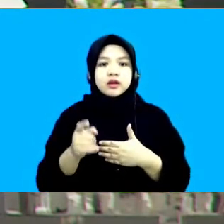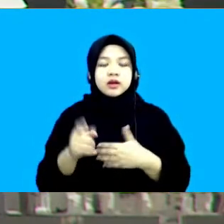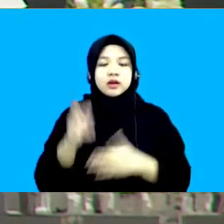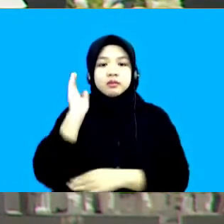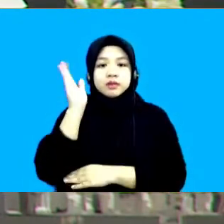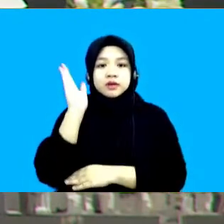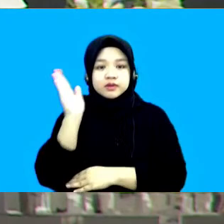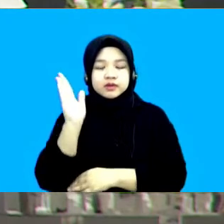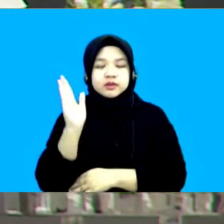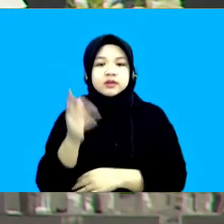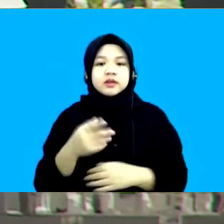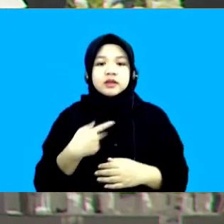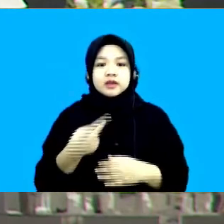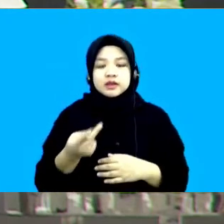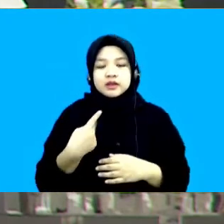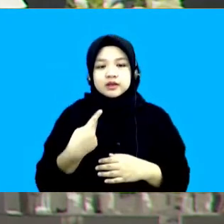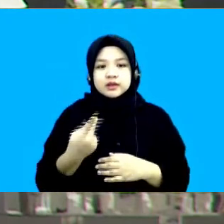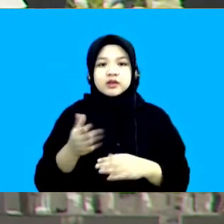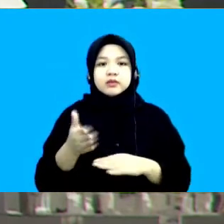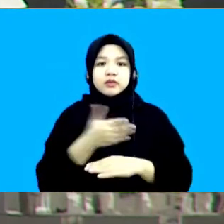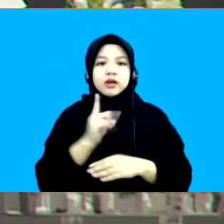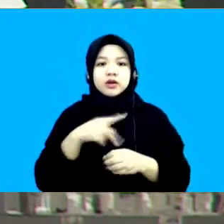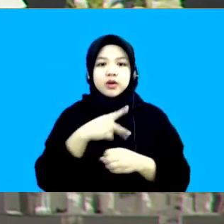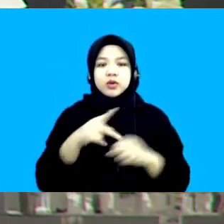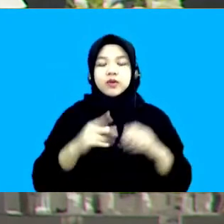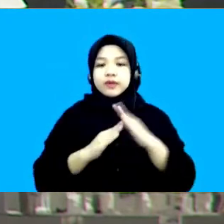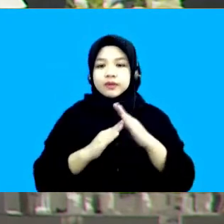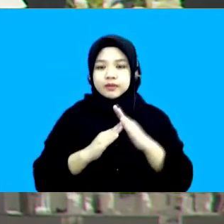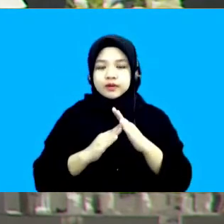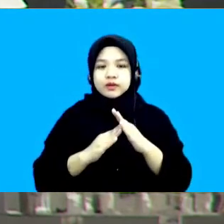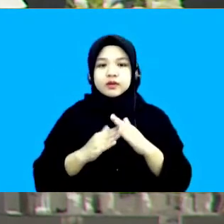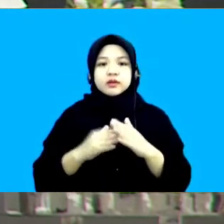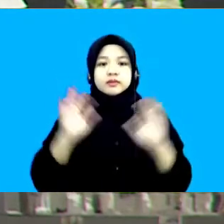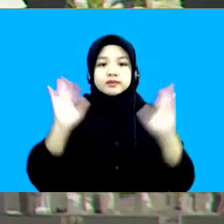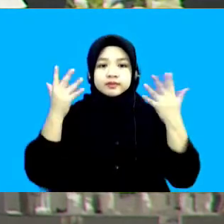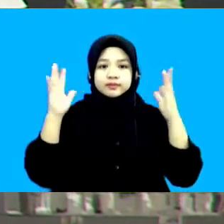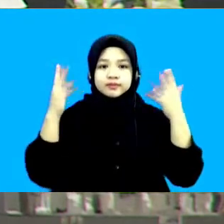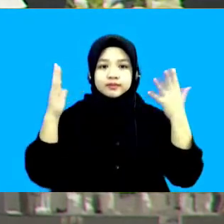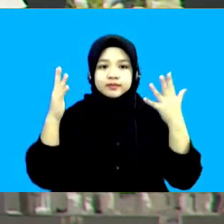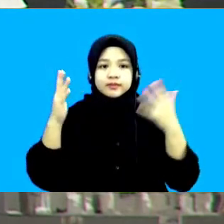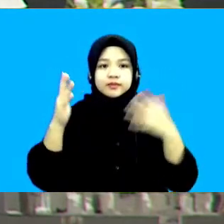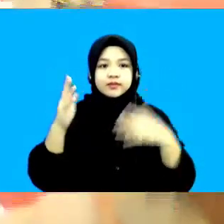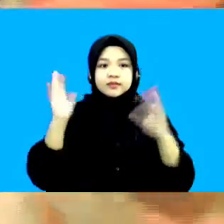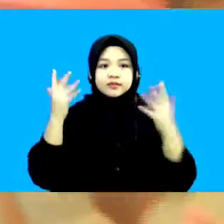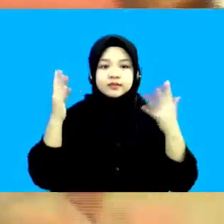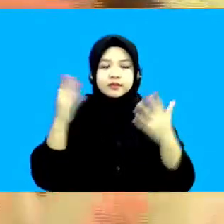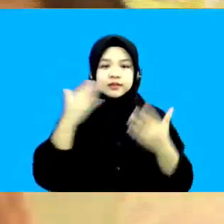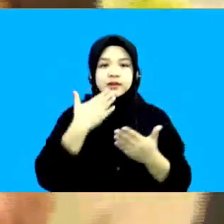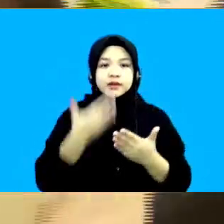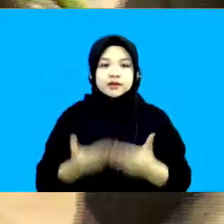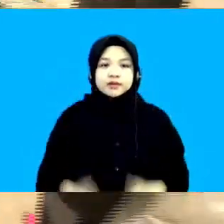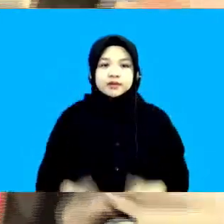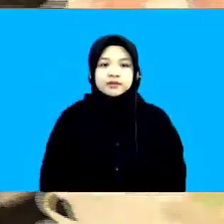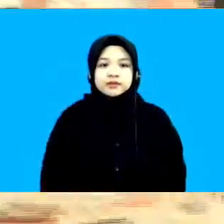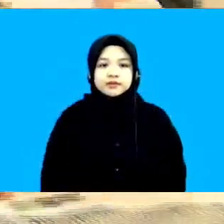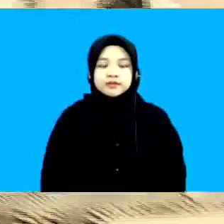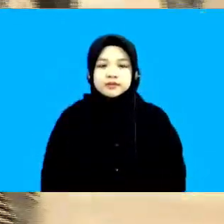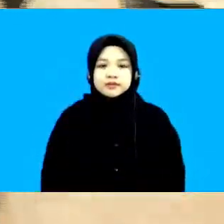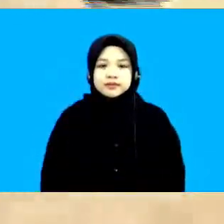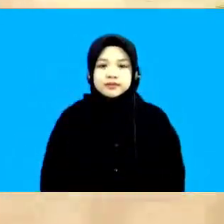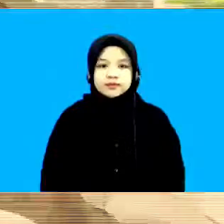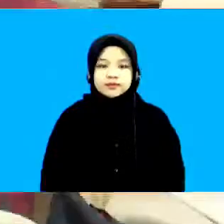Pak Darno. There is also an additional question here. To what extent TNP2K might encourage